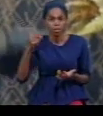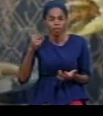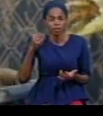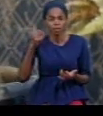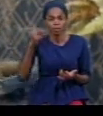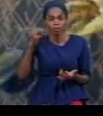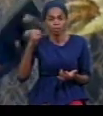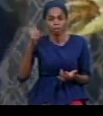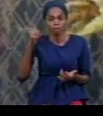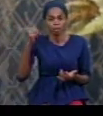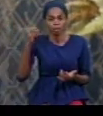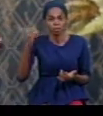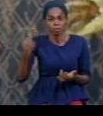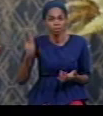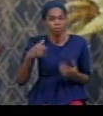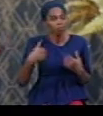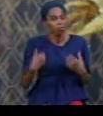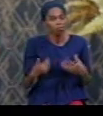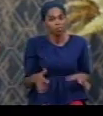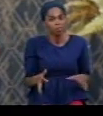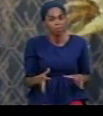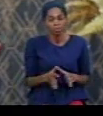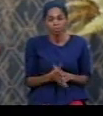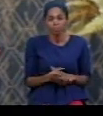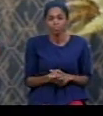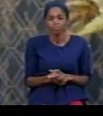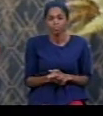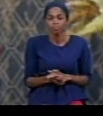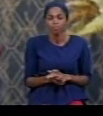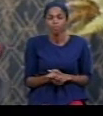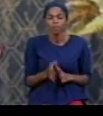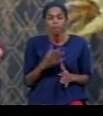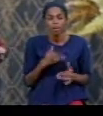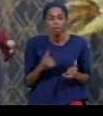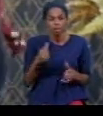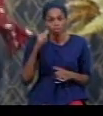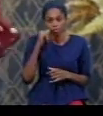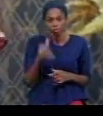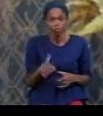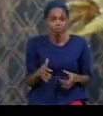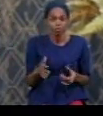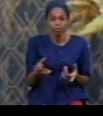just shrugged the thought and came here on that Friday